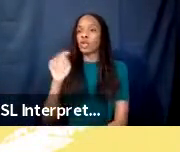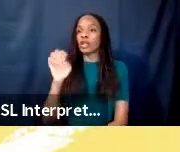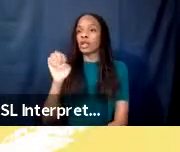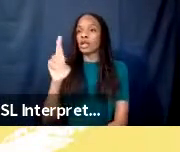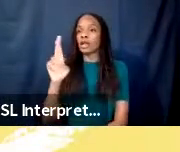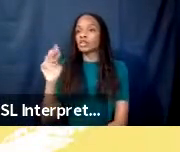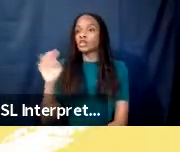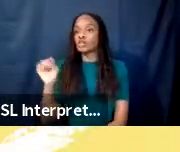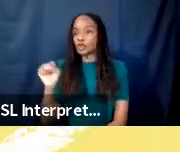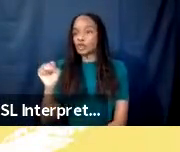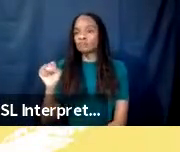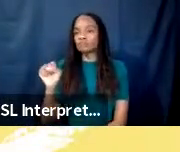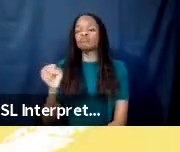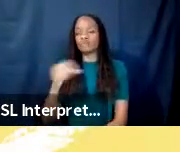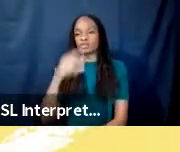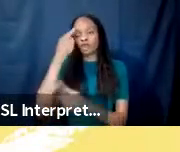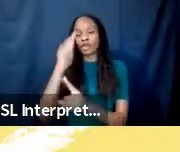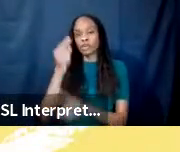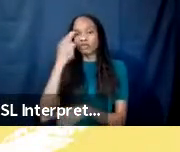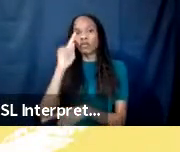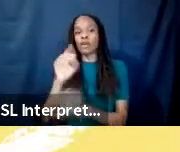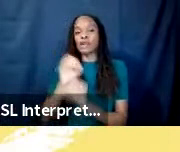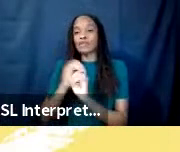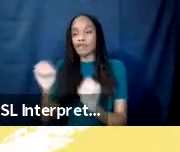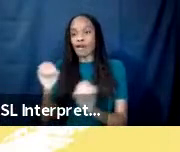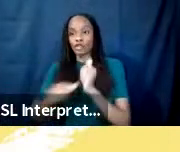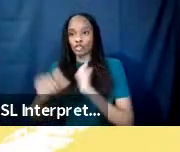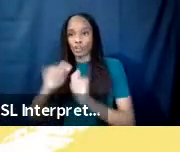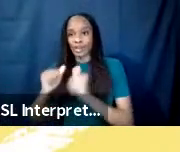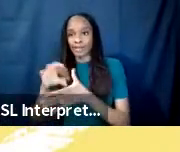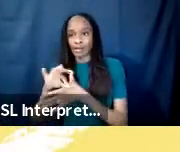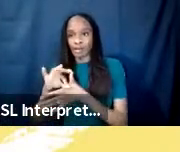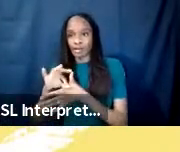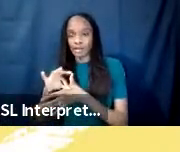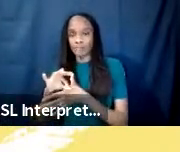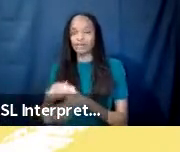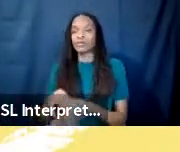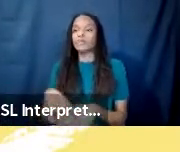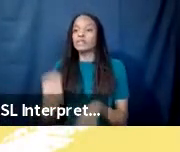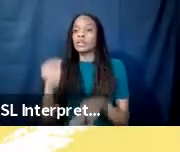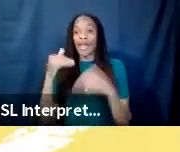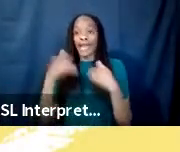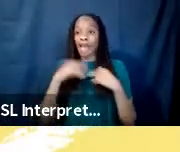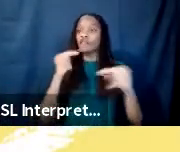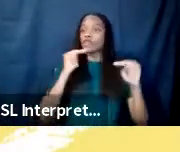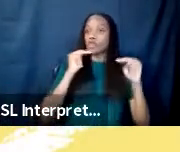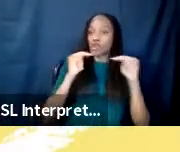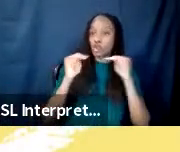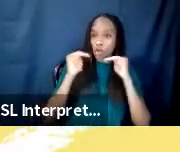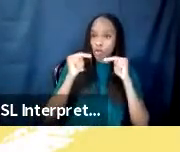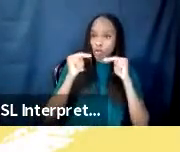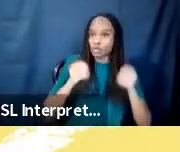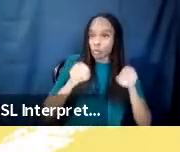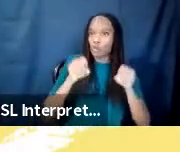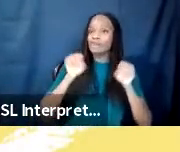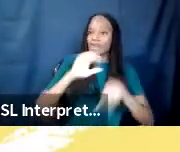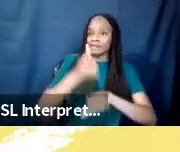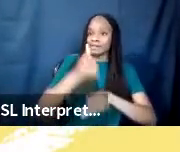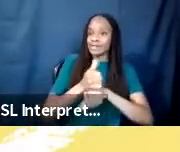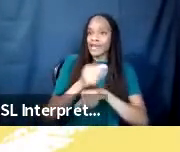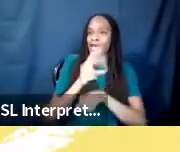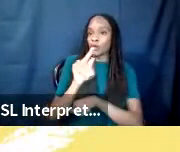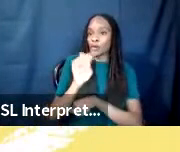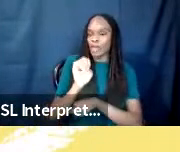for non-dramatic content. So again, you have a negotiable one where you can set rates that's typically reserved for